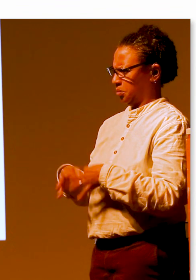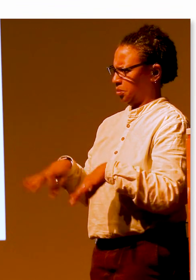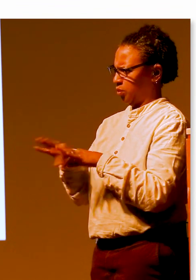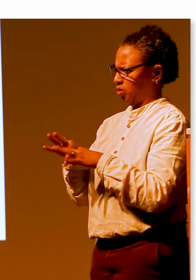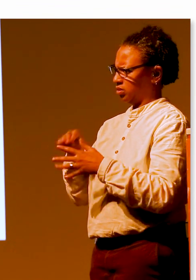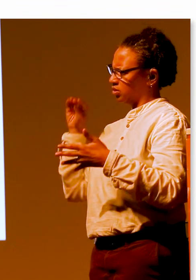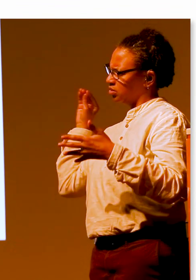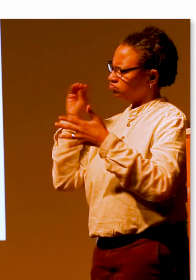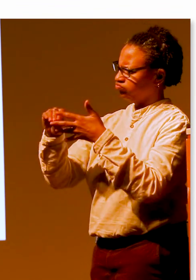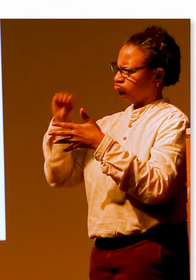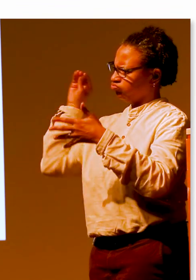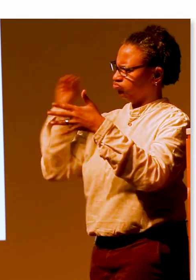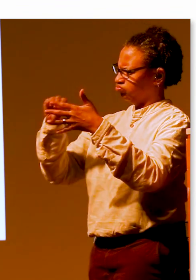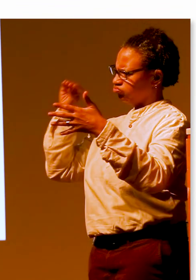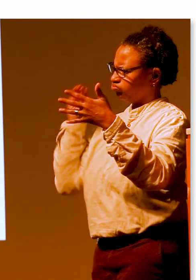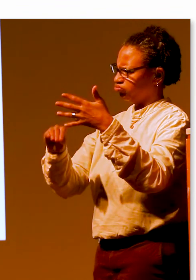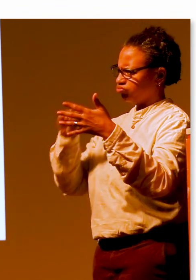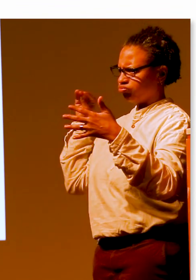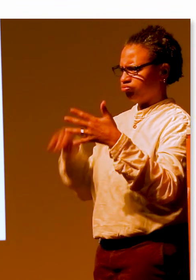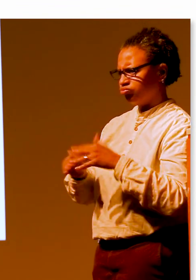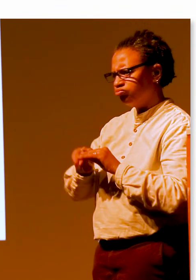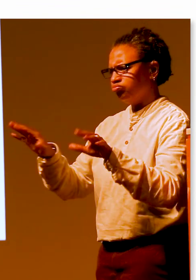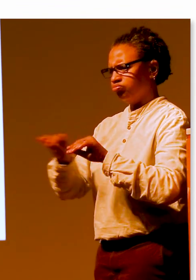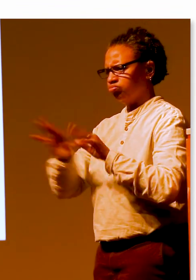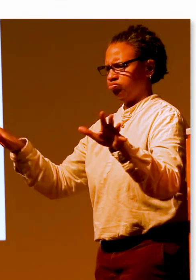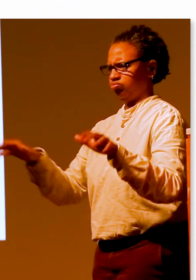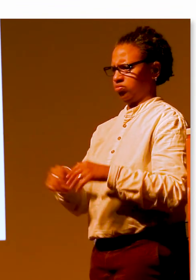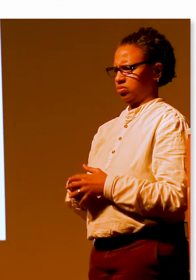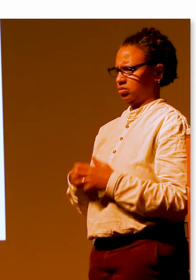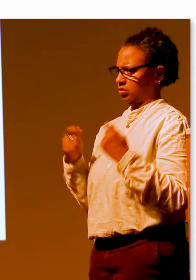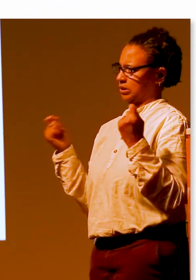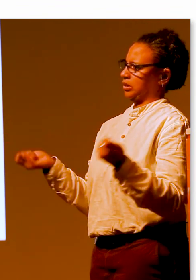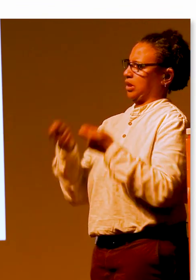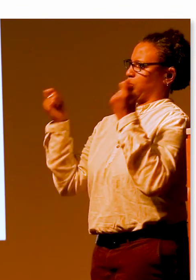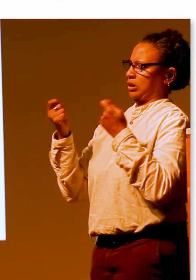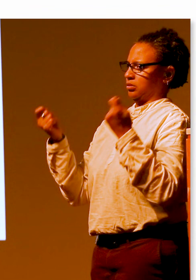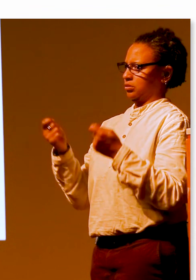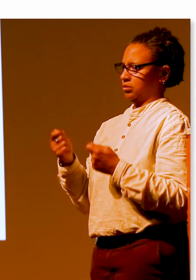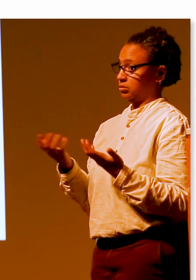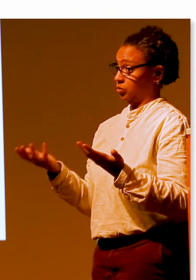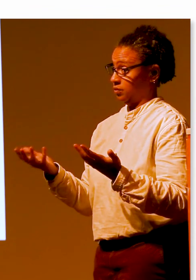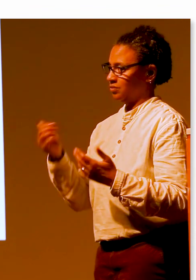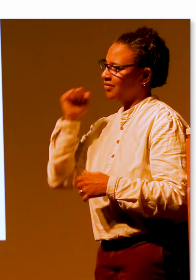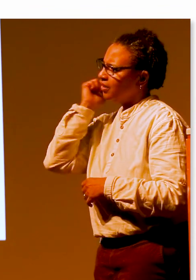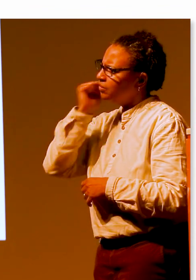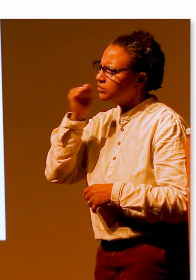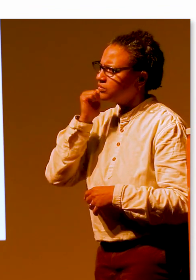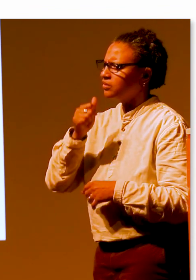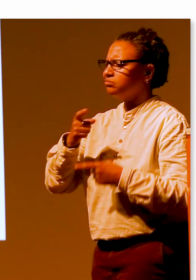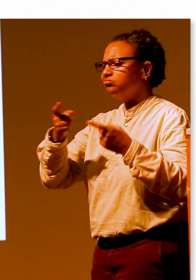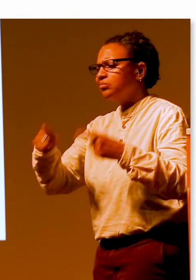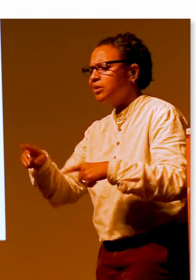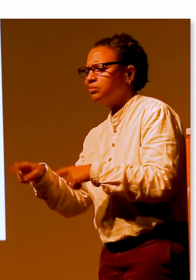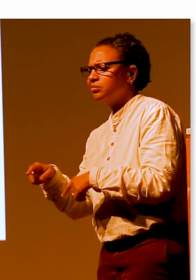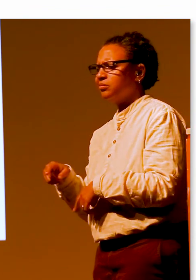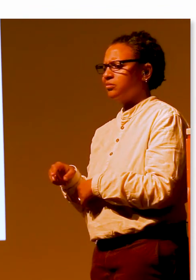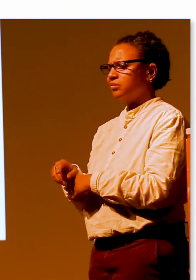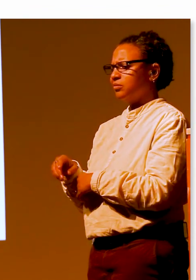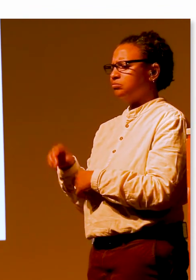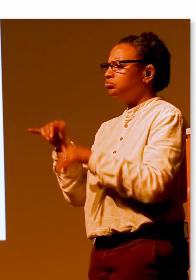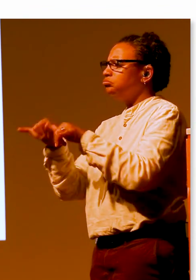incredible chances to celebrate the mundane, to celebrate the everyday, to ensure that we're